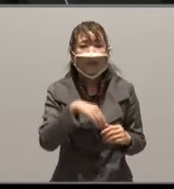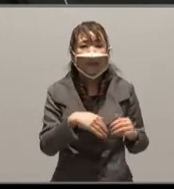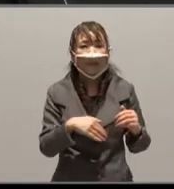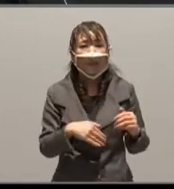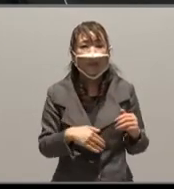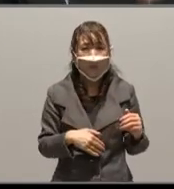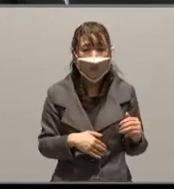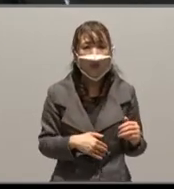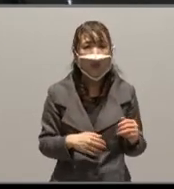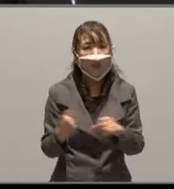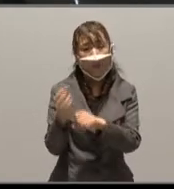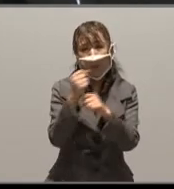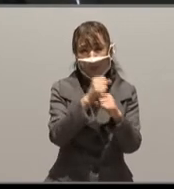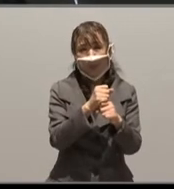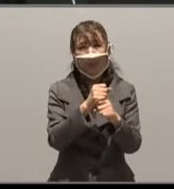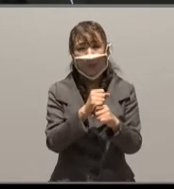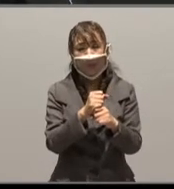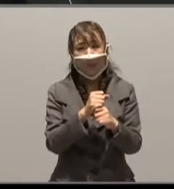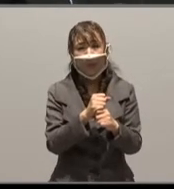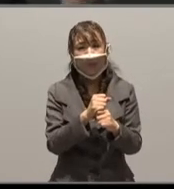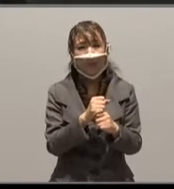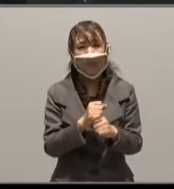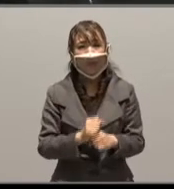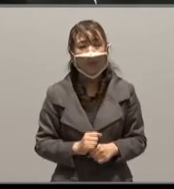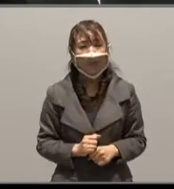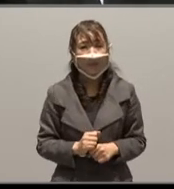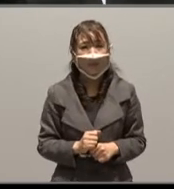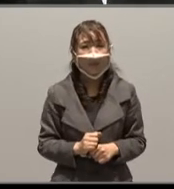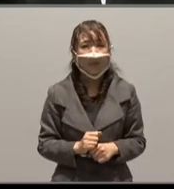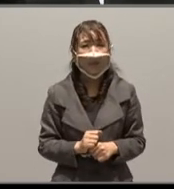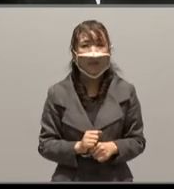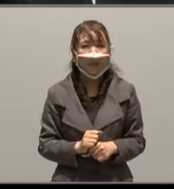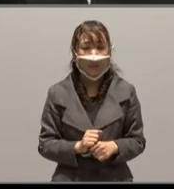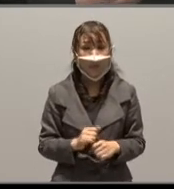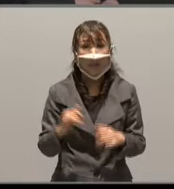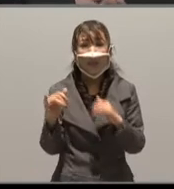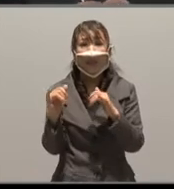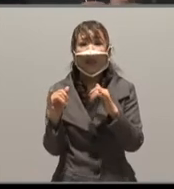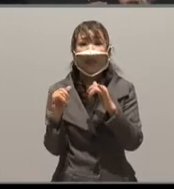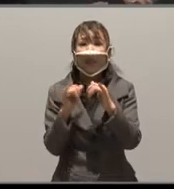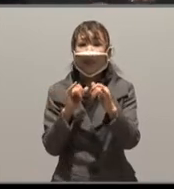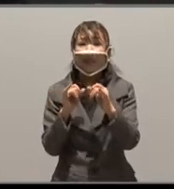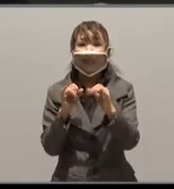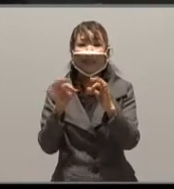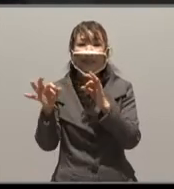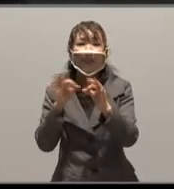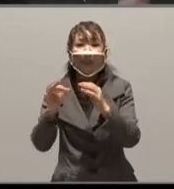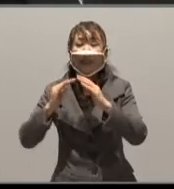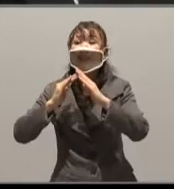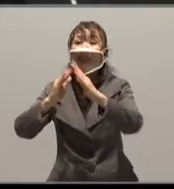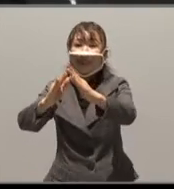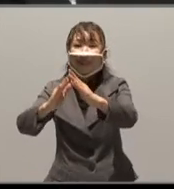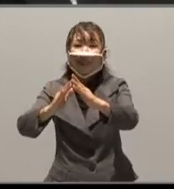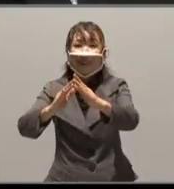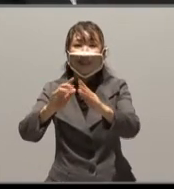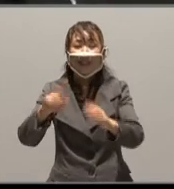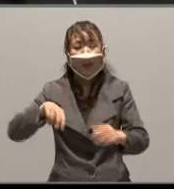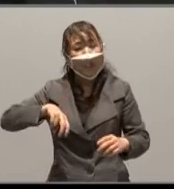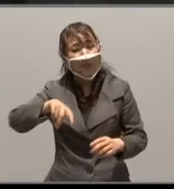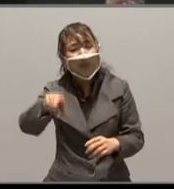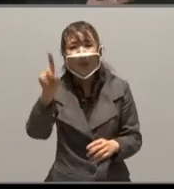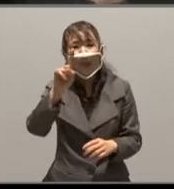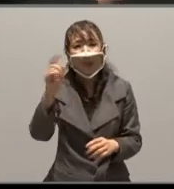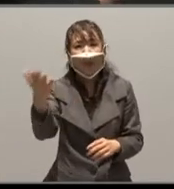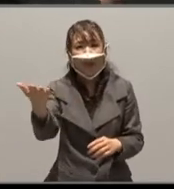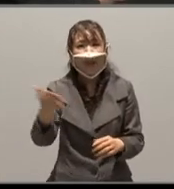you can see, only the vigor shows increase and the negative element shows decrease. How about the